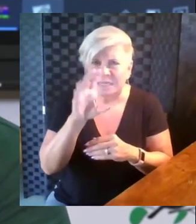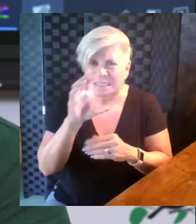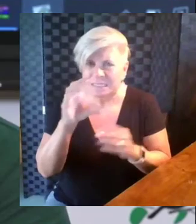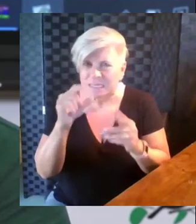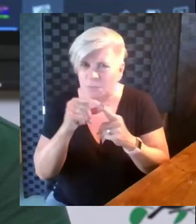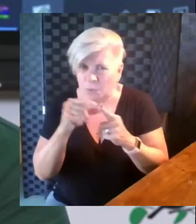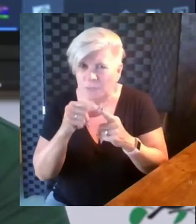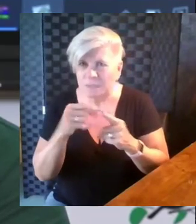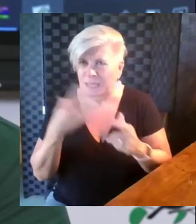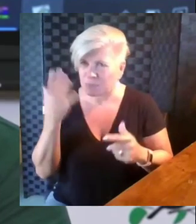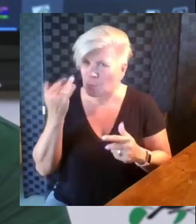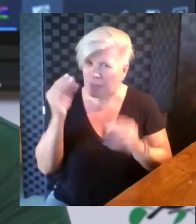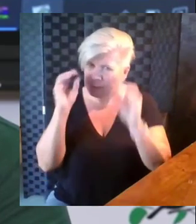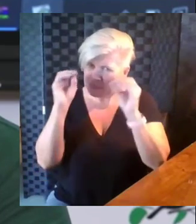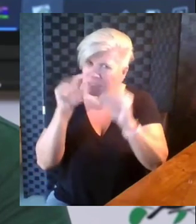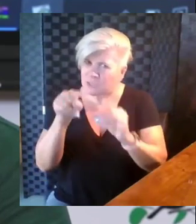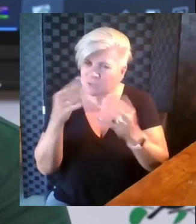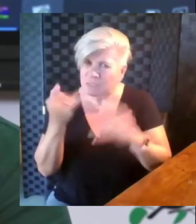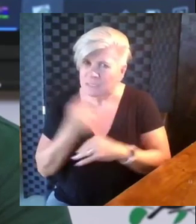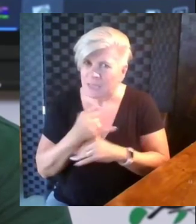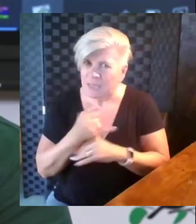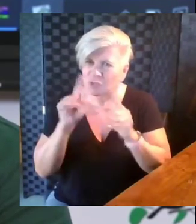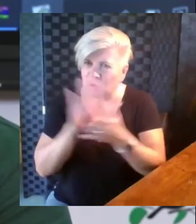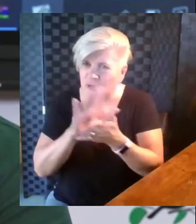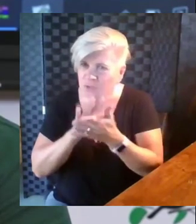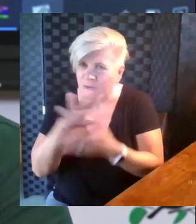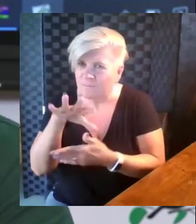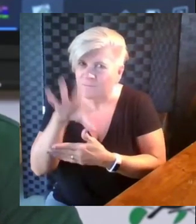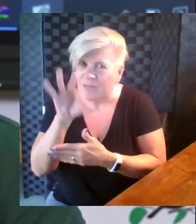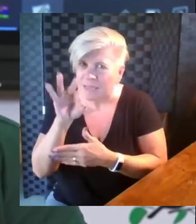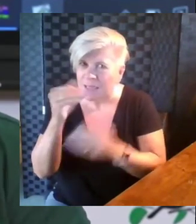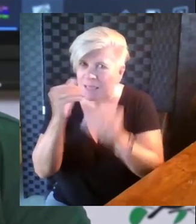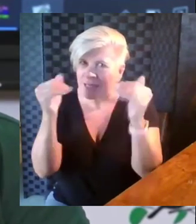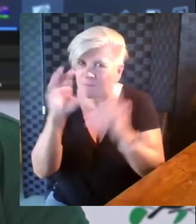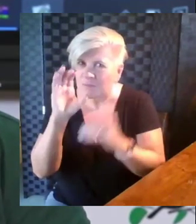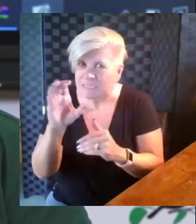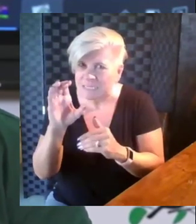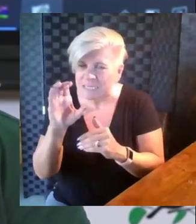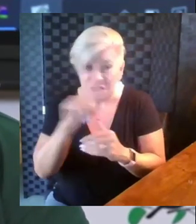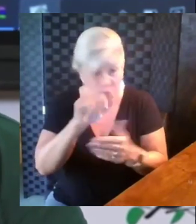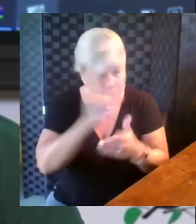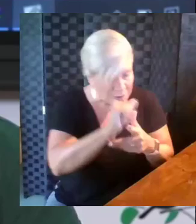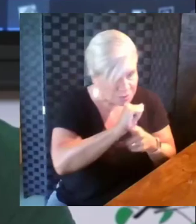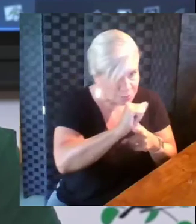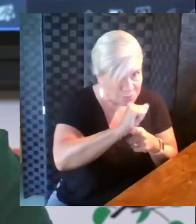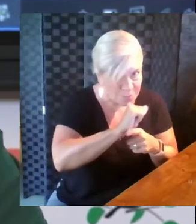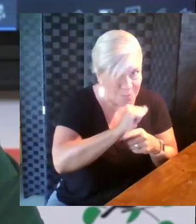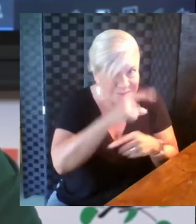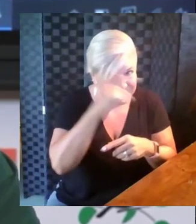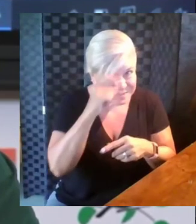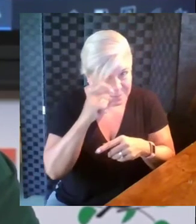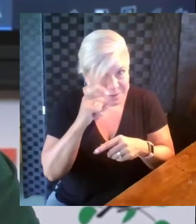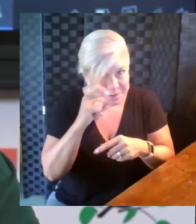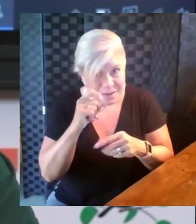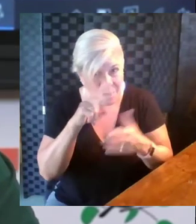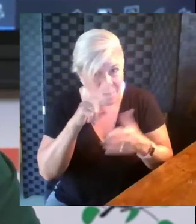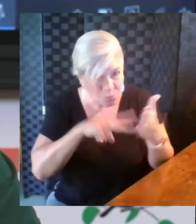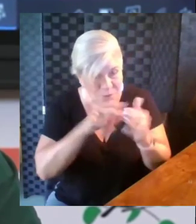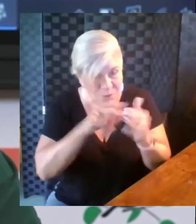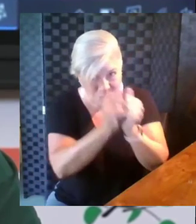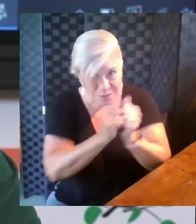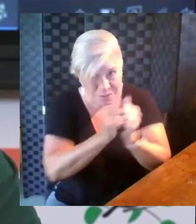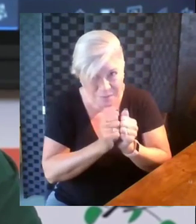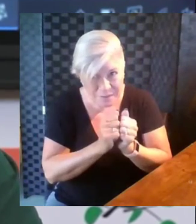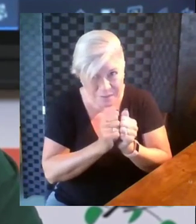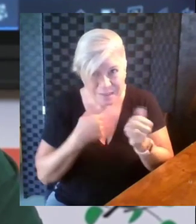why I picked these out. When you get to school and find some level C books, if you've practiced my words all summer, if you read them with me, or